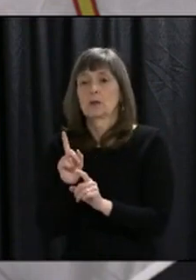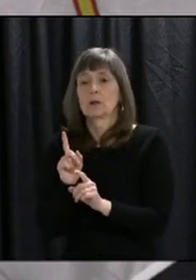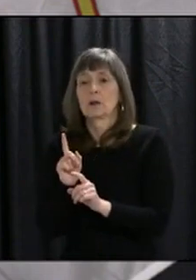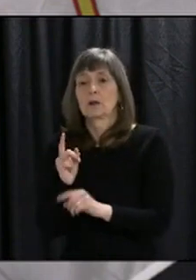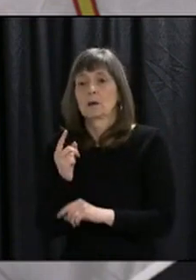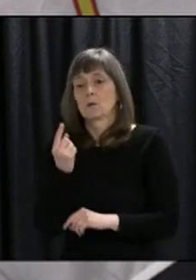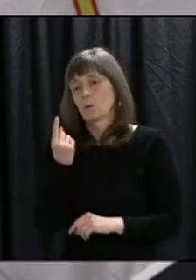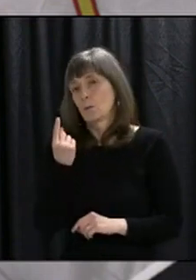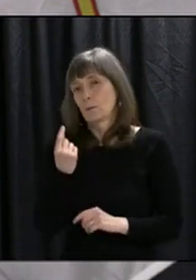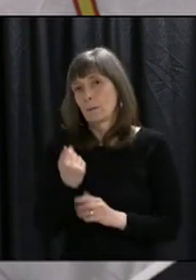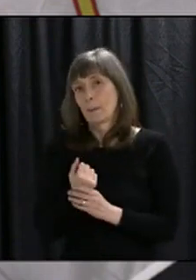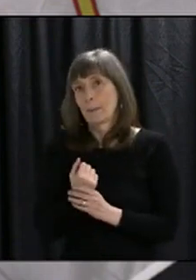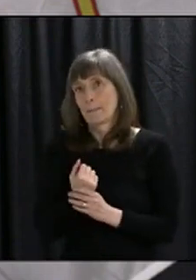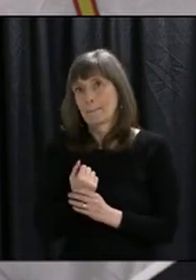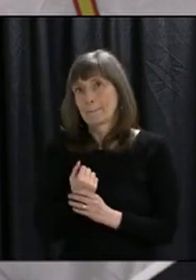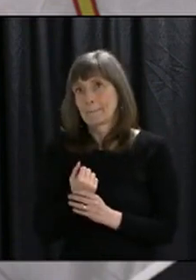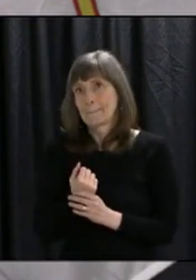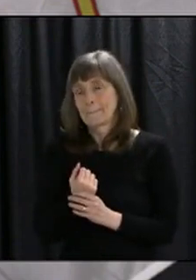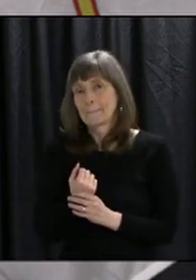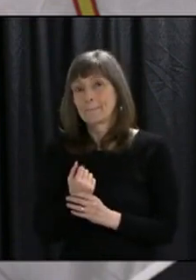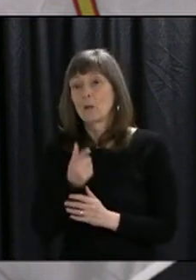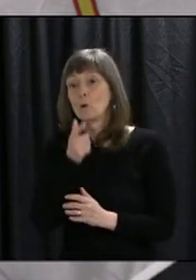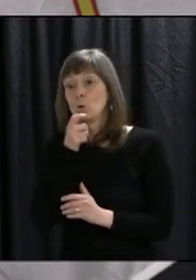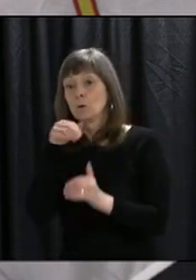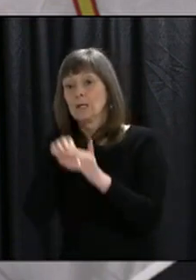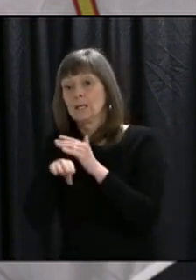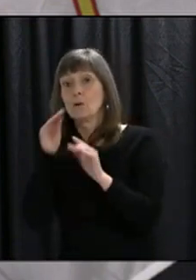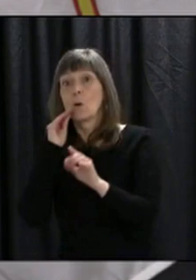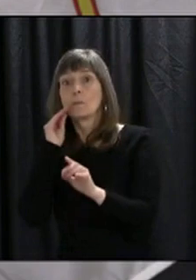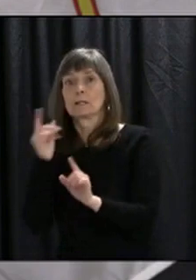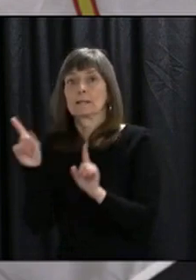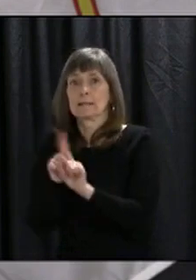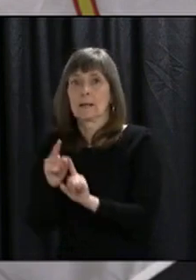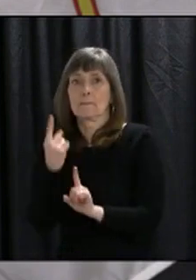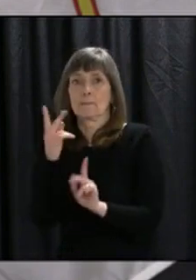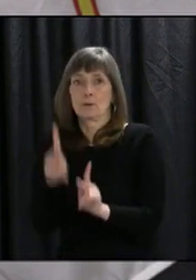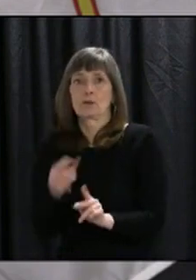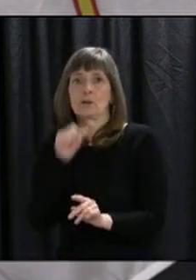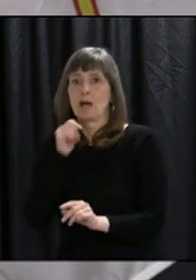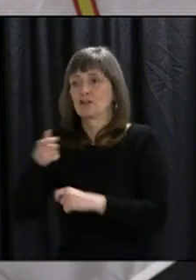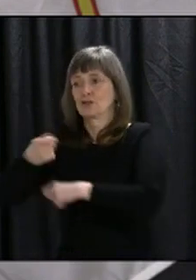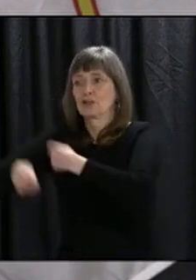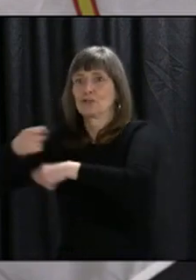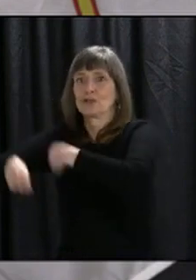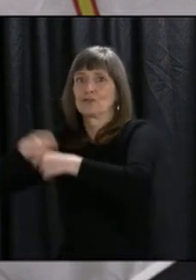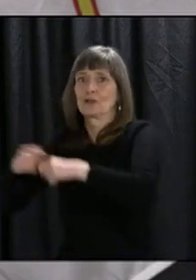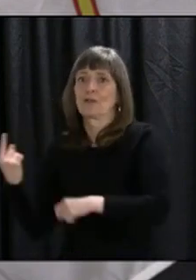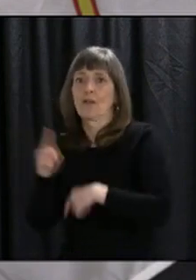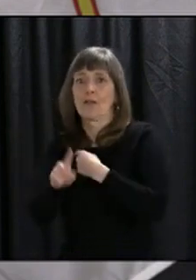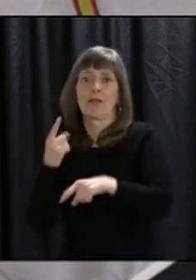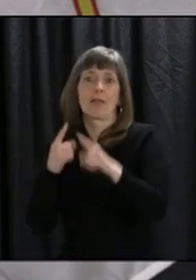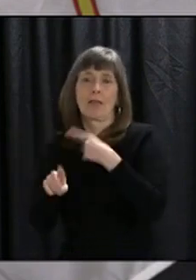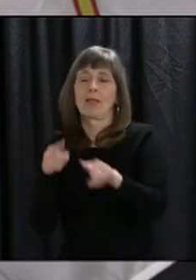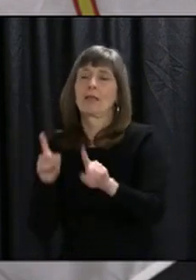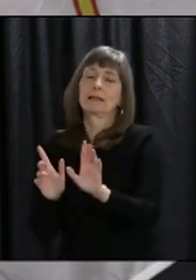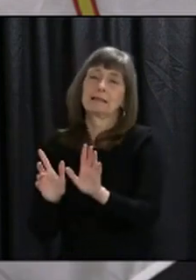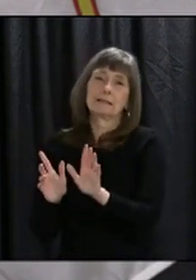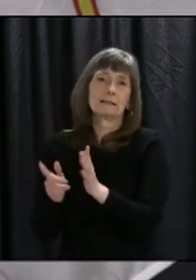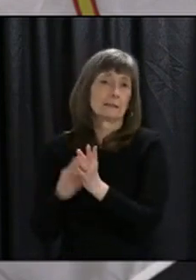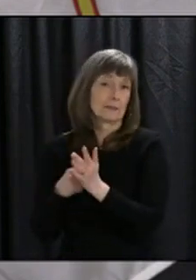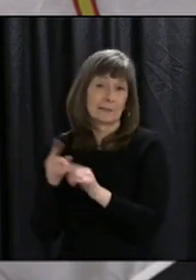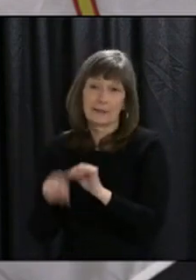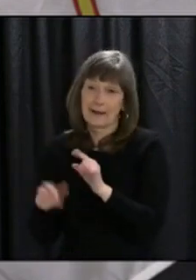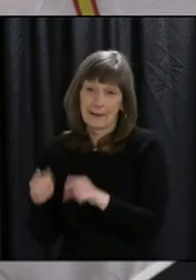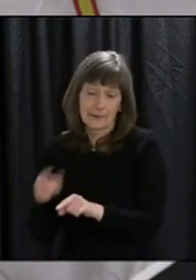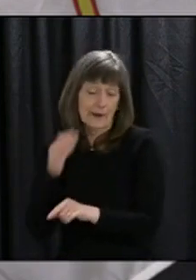the people who are coming in are consistent. But that's not always within the realm of possibility.